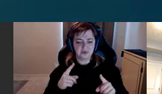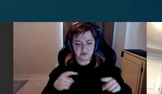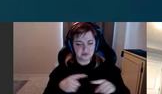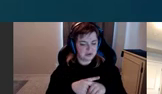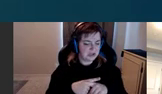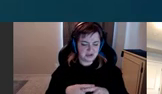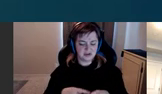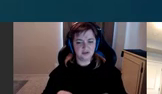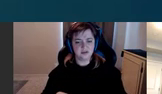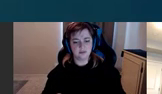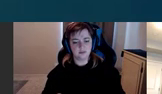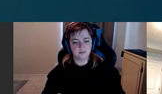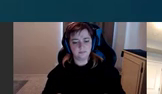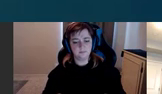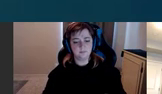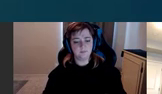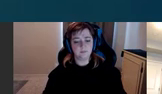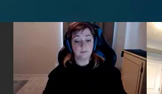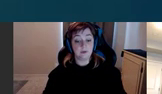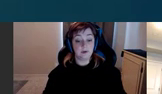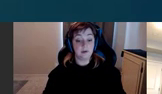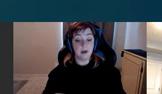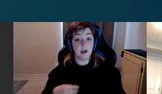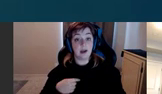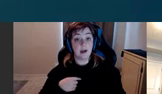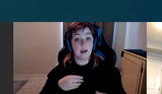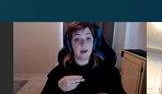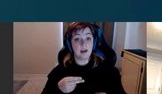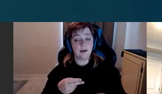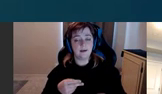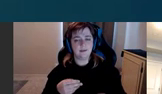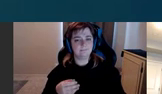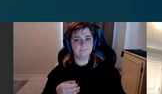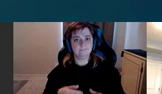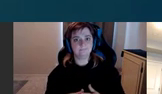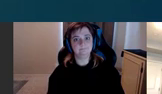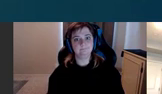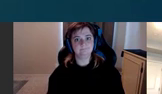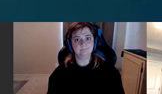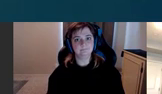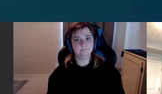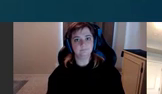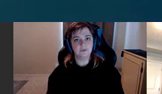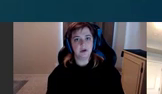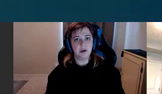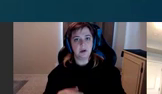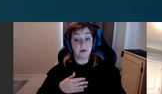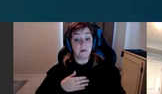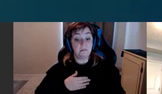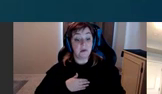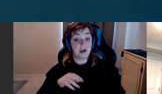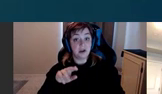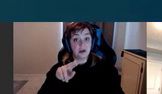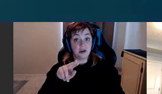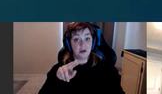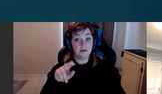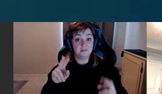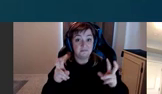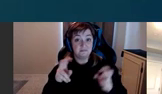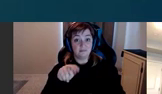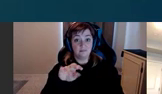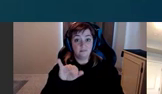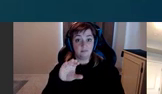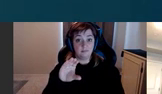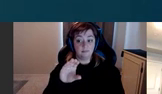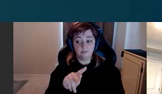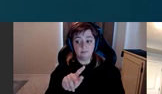in my school had a nickname for me. They called me Dukhtara Safed, which meant white girl. Mainly because